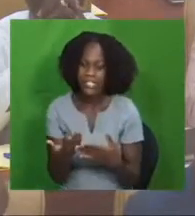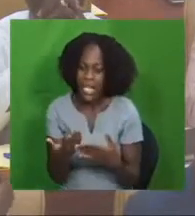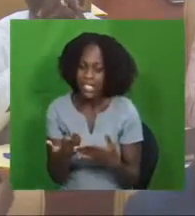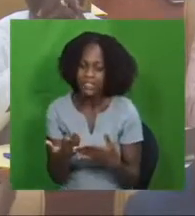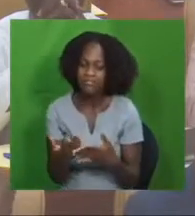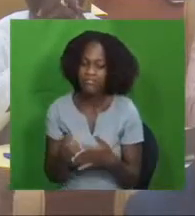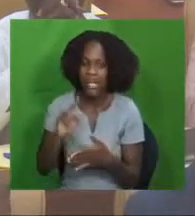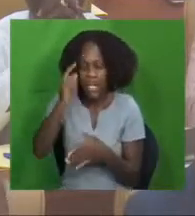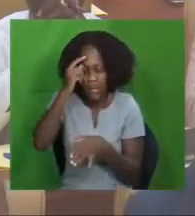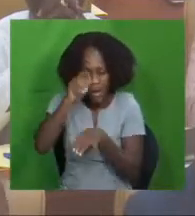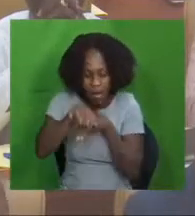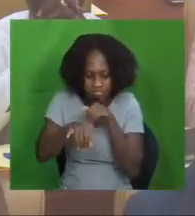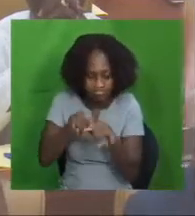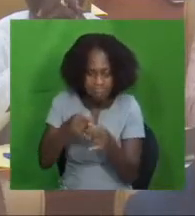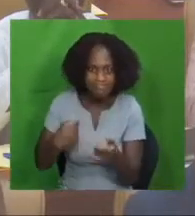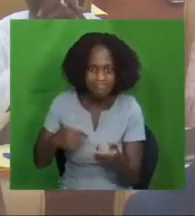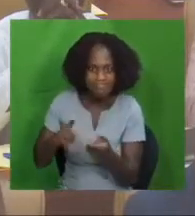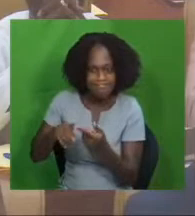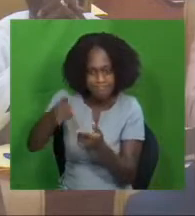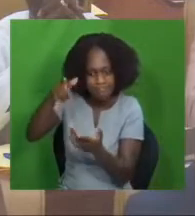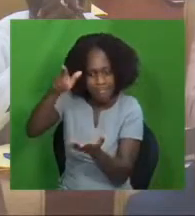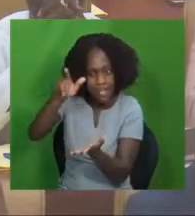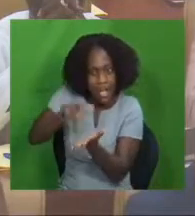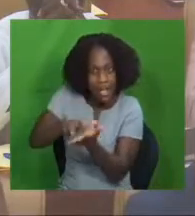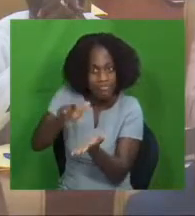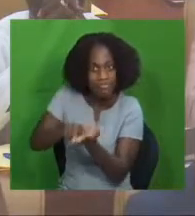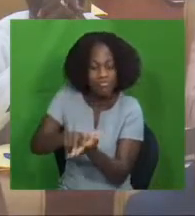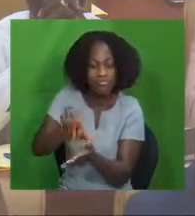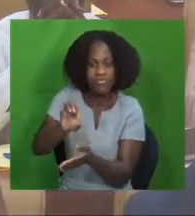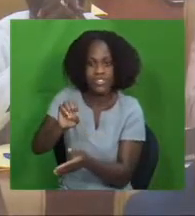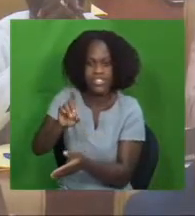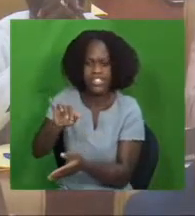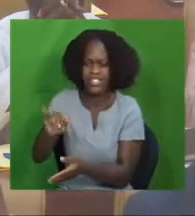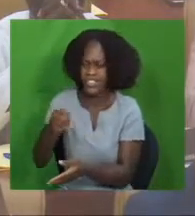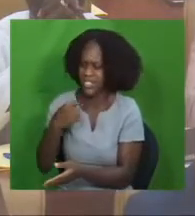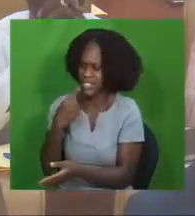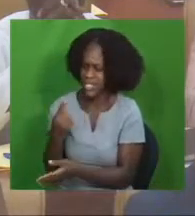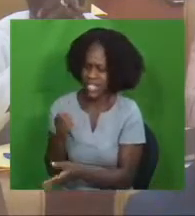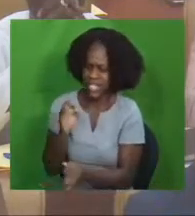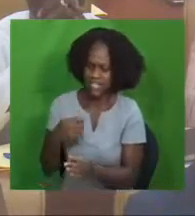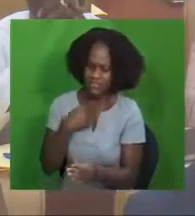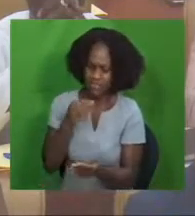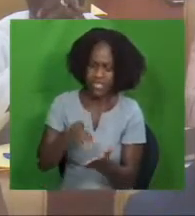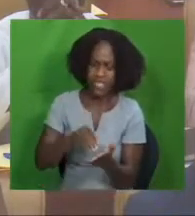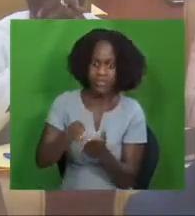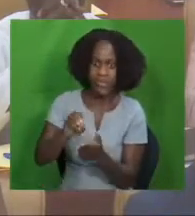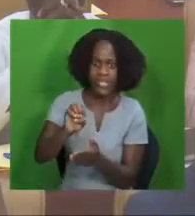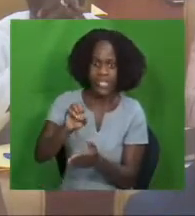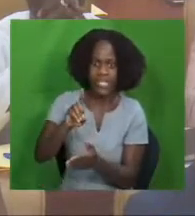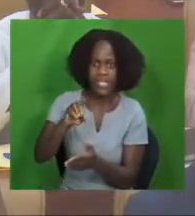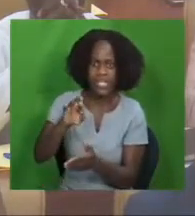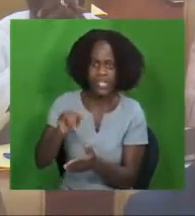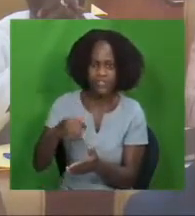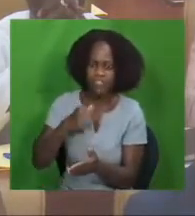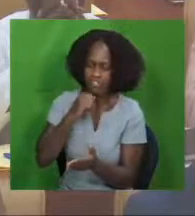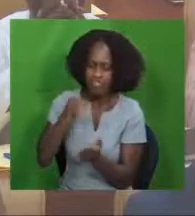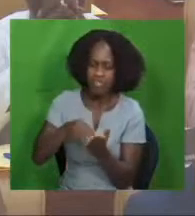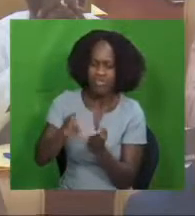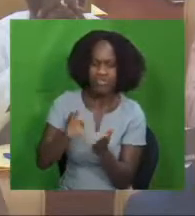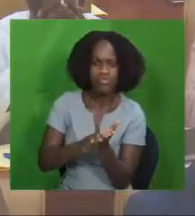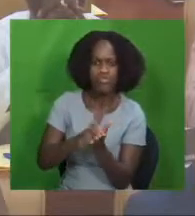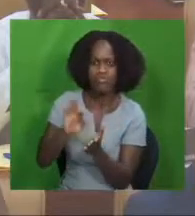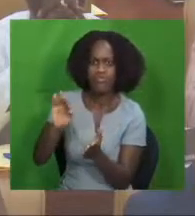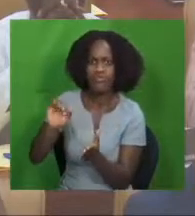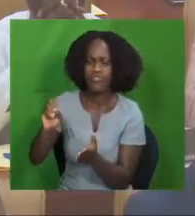government to approve e-levy, by saying that if you don't approve e-levy, you won't pay school fees. If you don't approve e-levy, you won't get